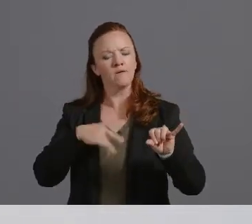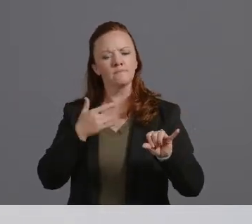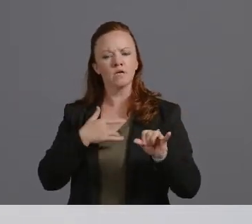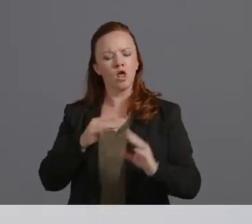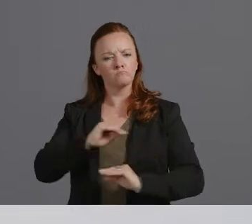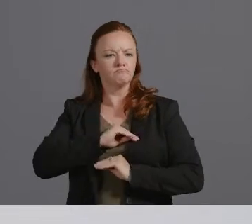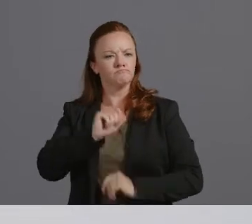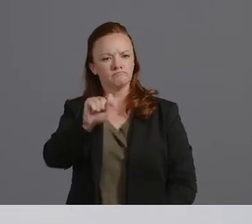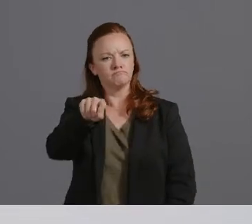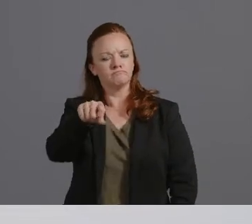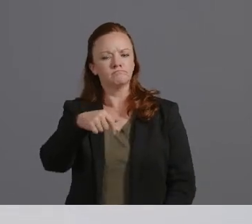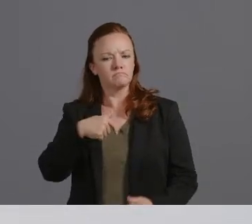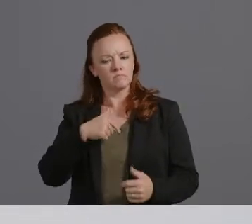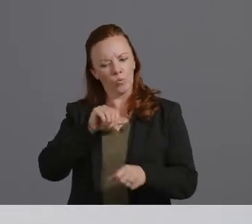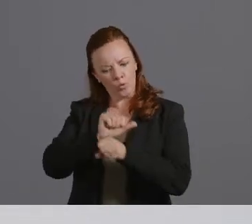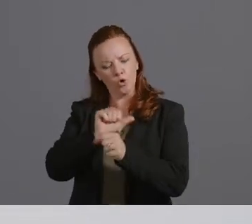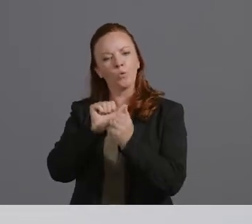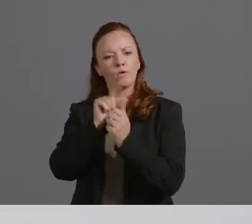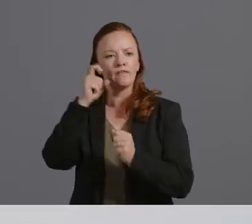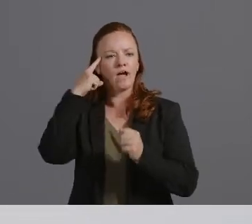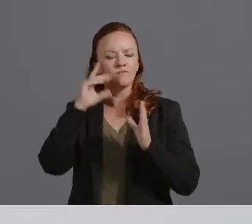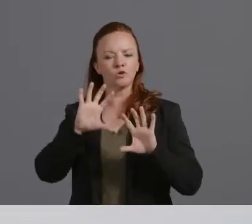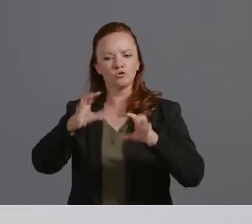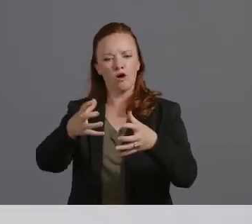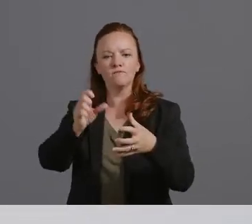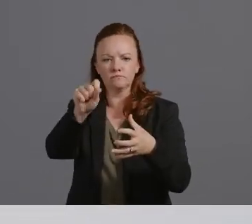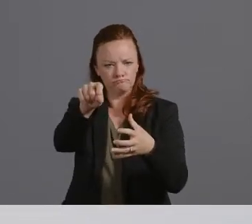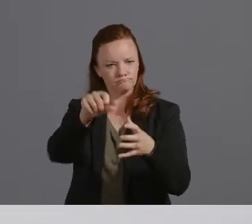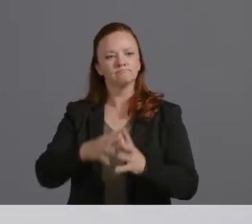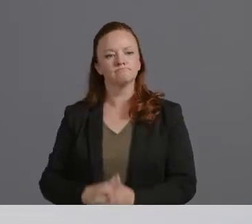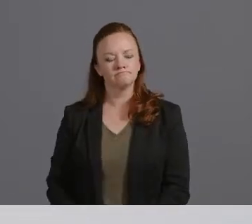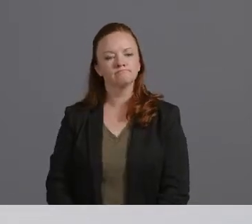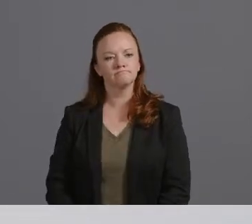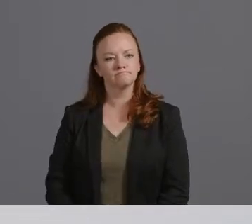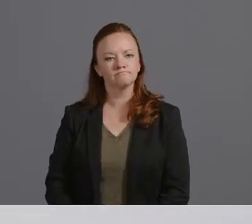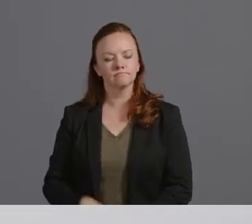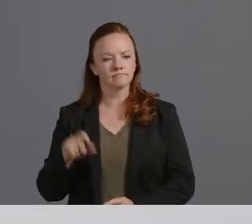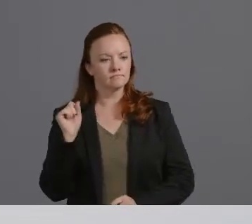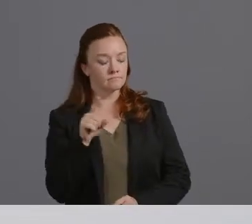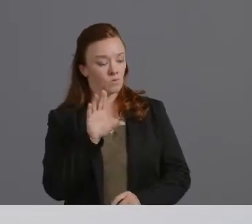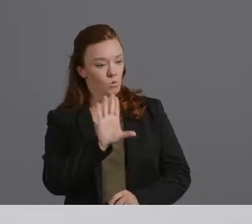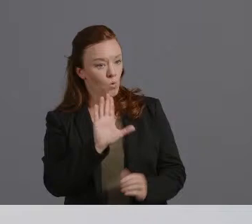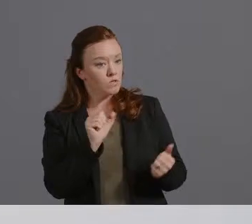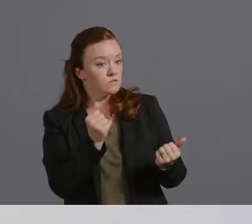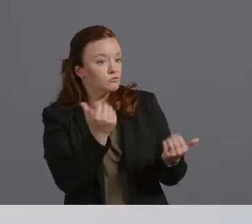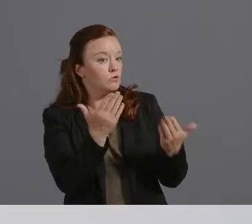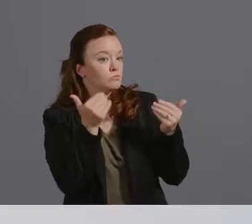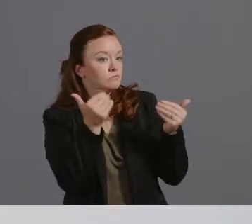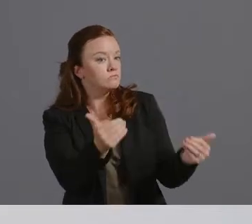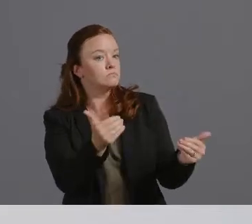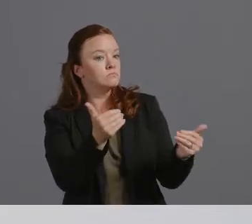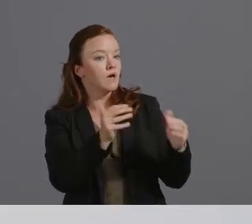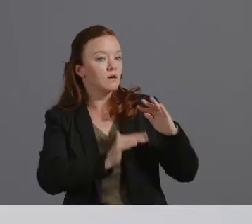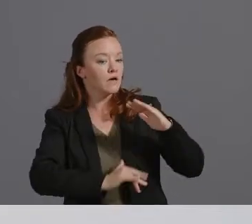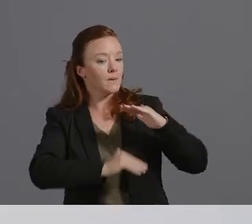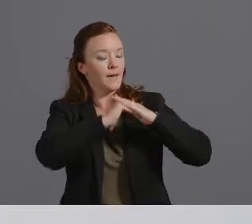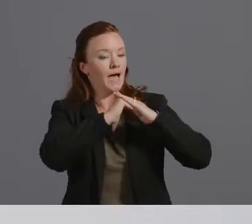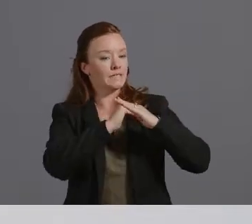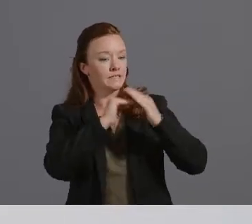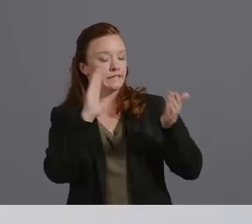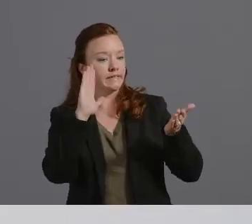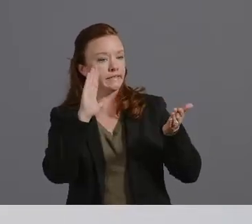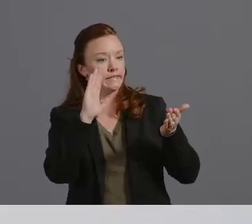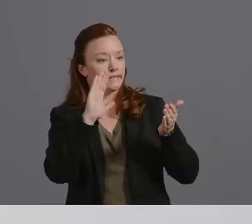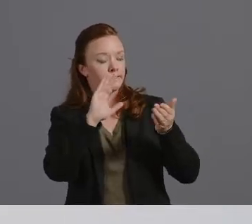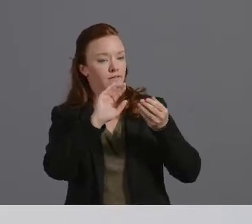so, I was working very closely with the governor's office on that. Was it your suggestion that we could go ahead with this executive order and all